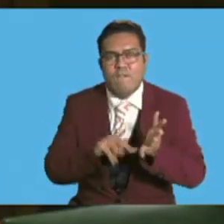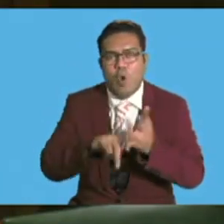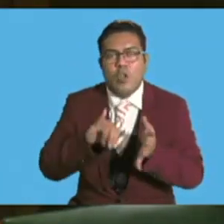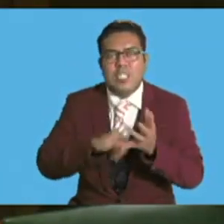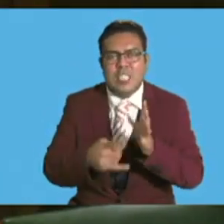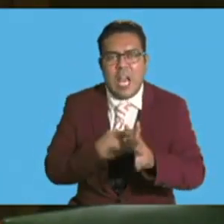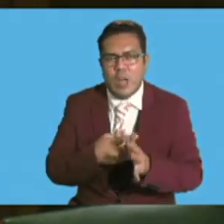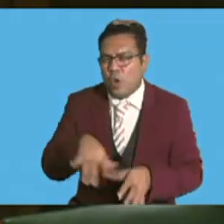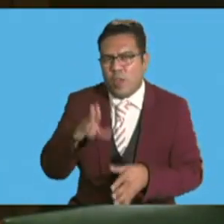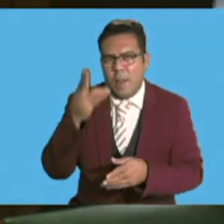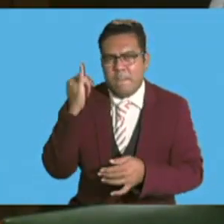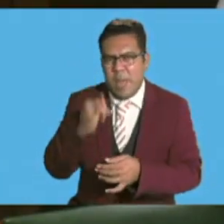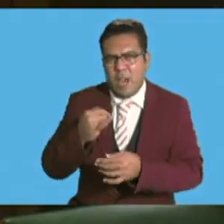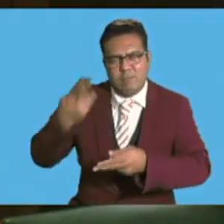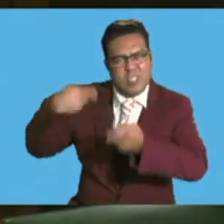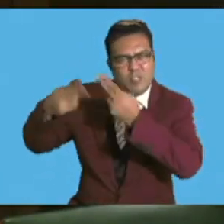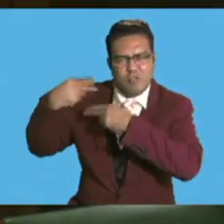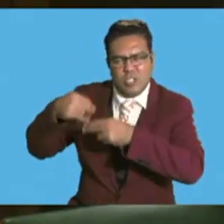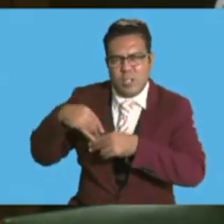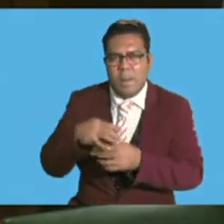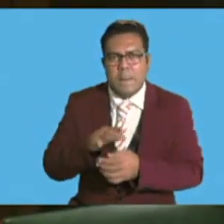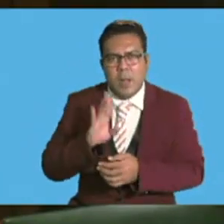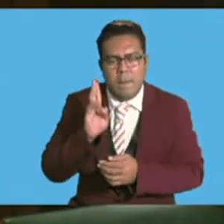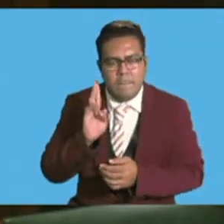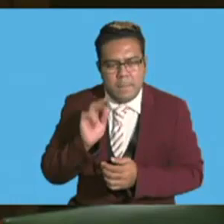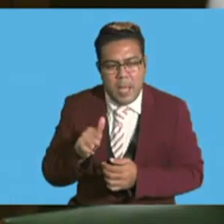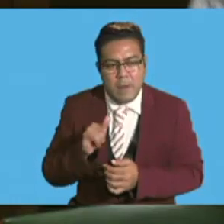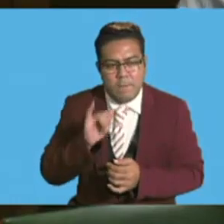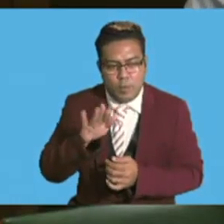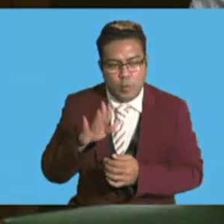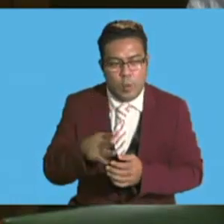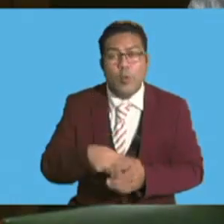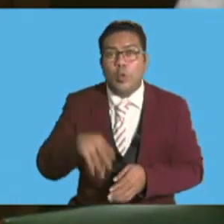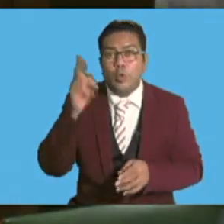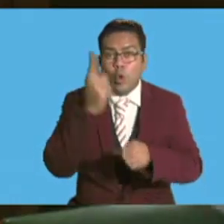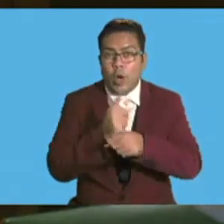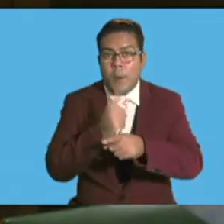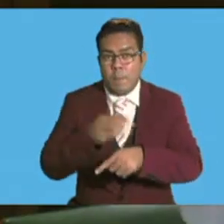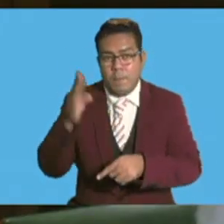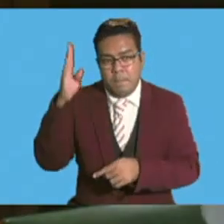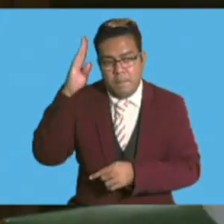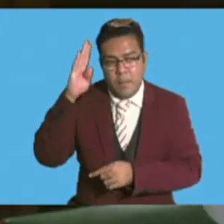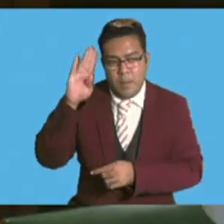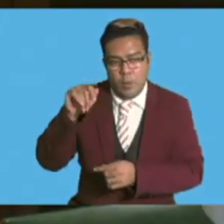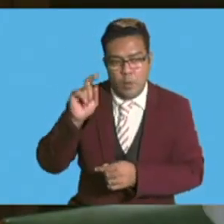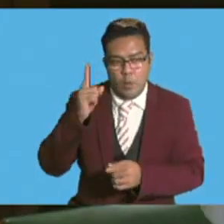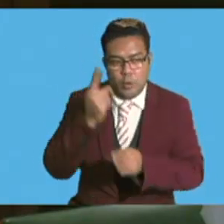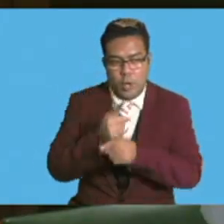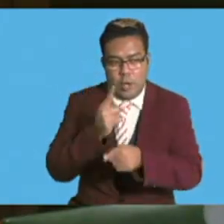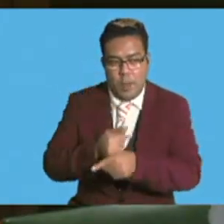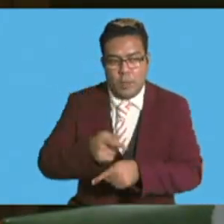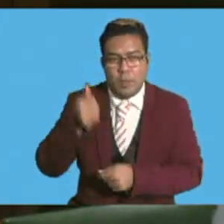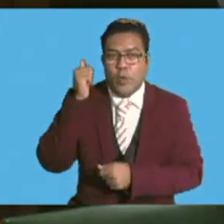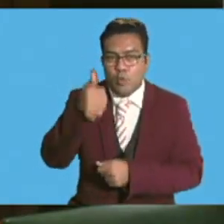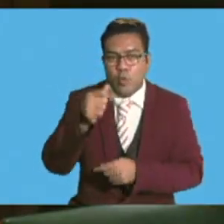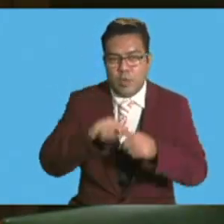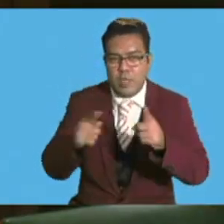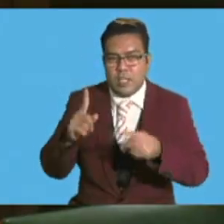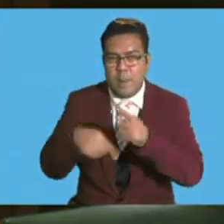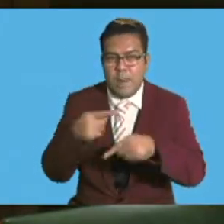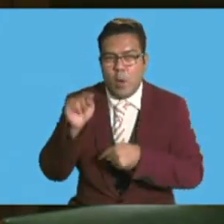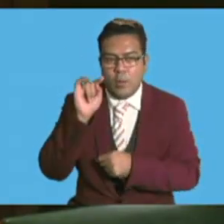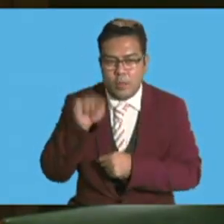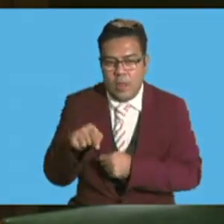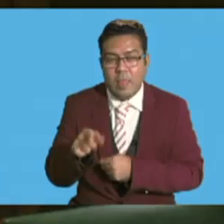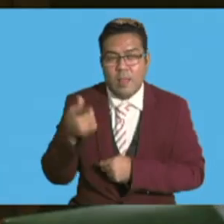future, bad history of Namosa. So when you talk about my mother's place, talk about the good things about them, not the bad.